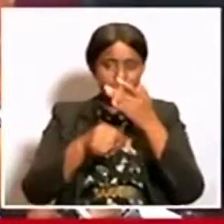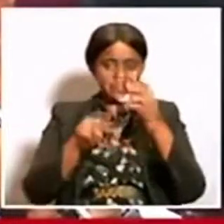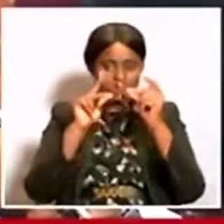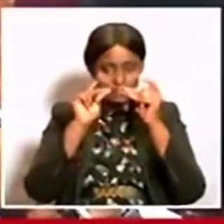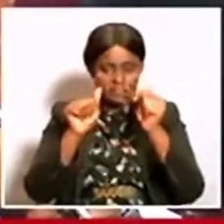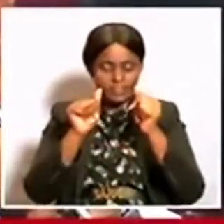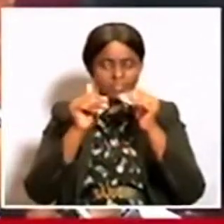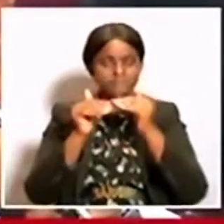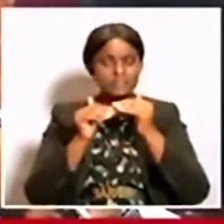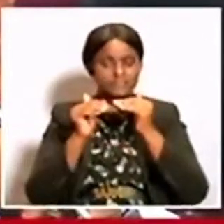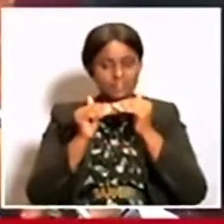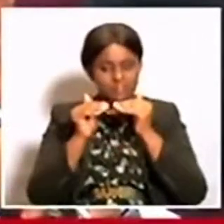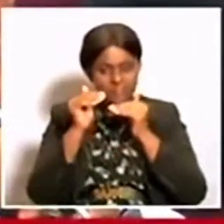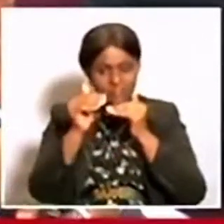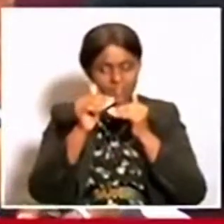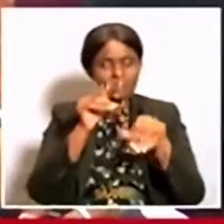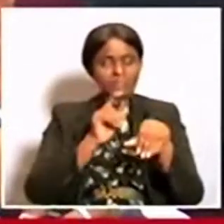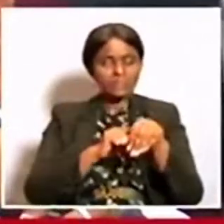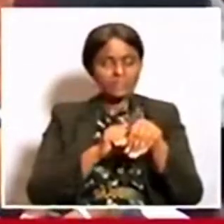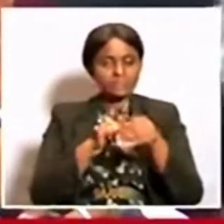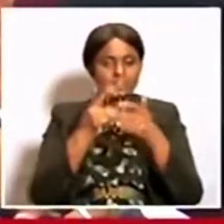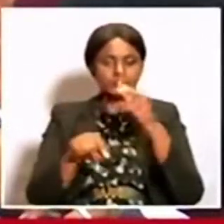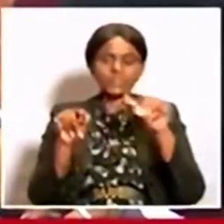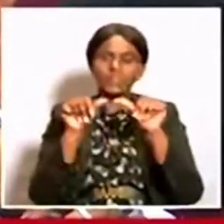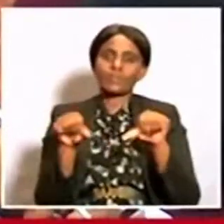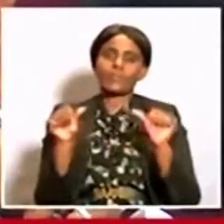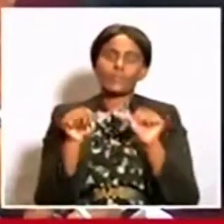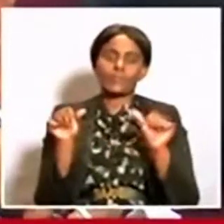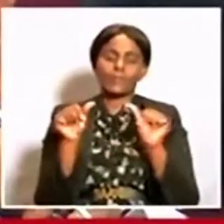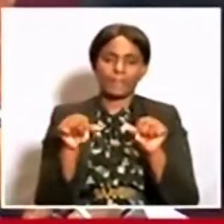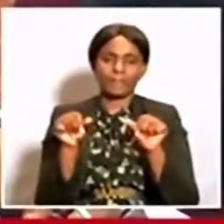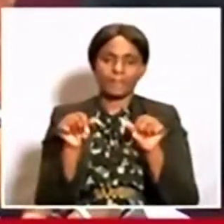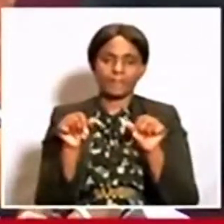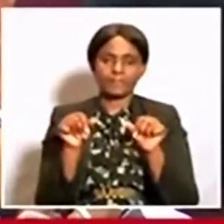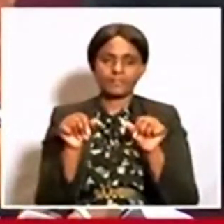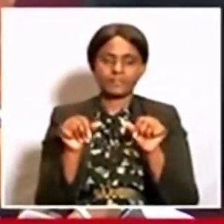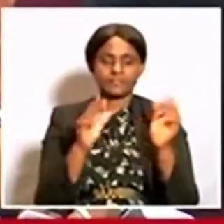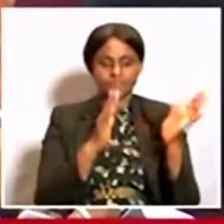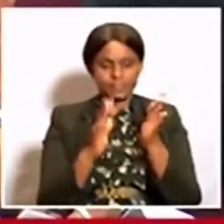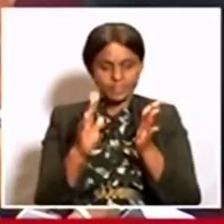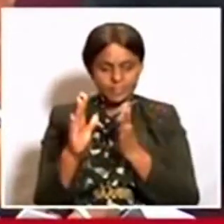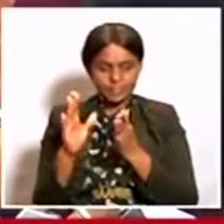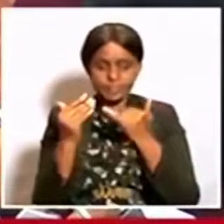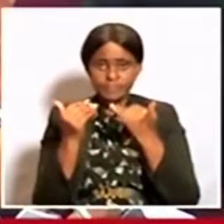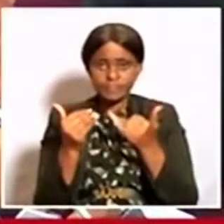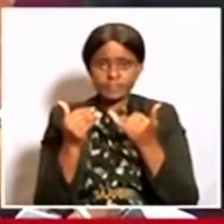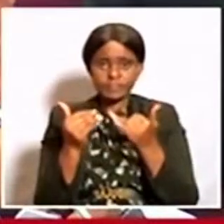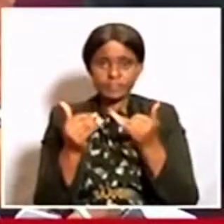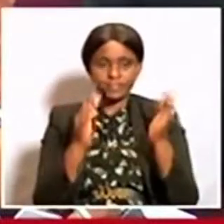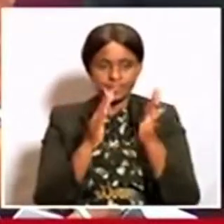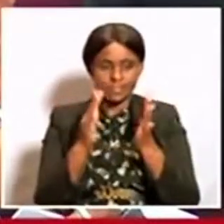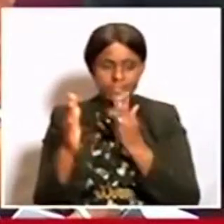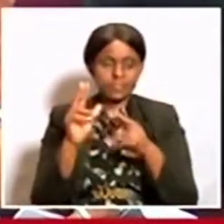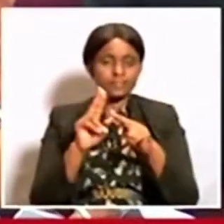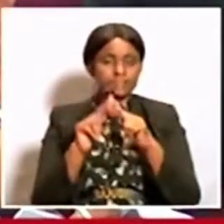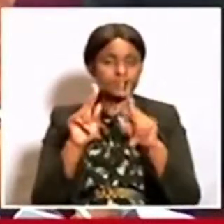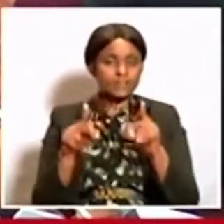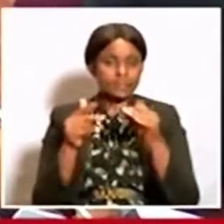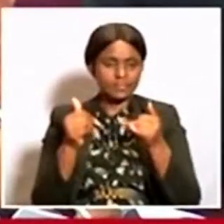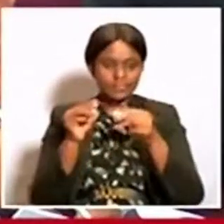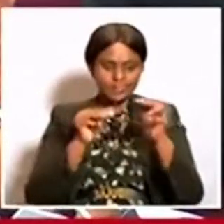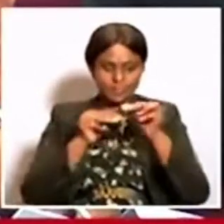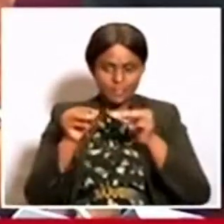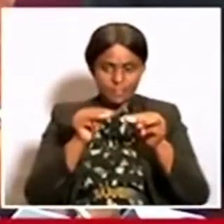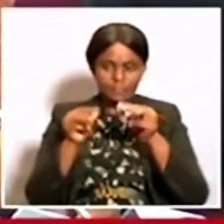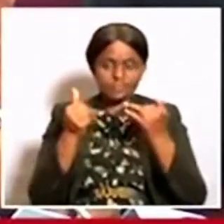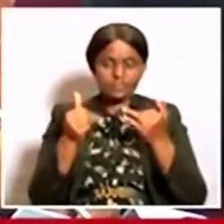advanced stage at the time of audit. Remedial measures, Chair. Management would